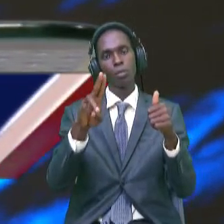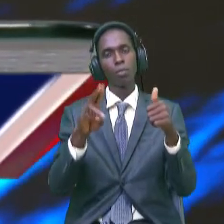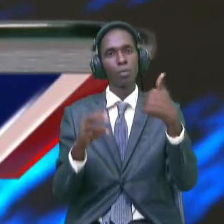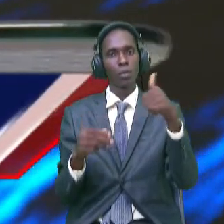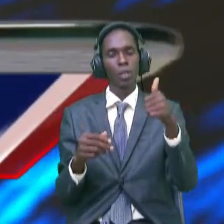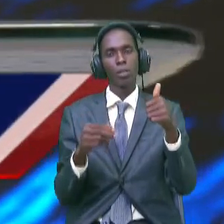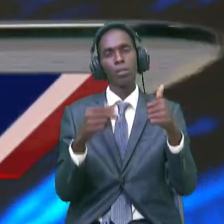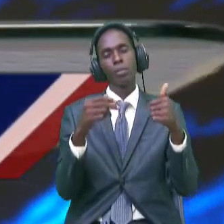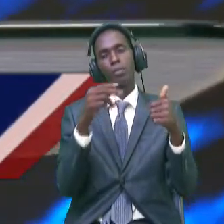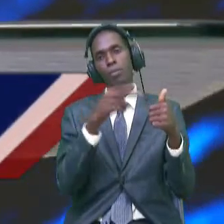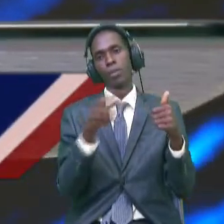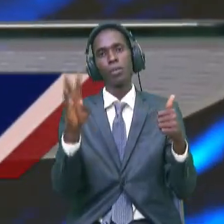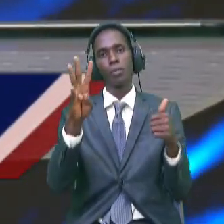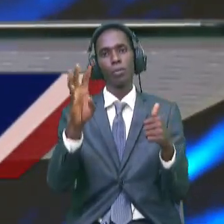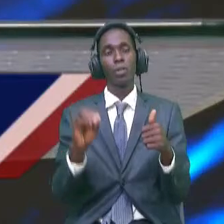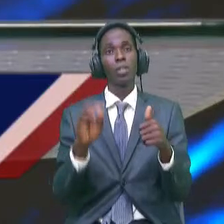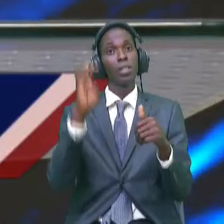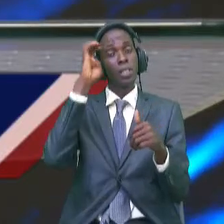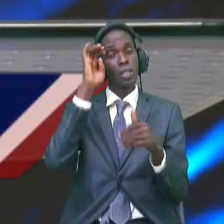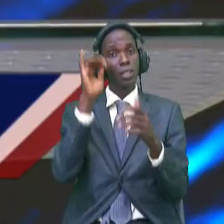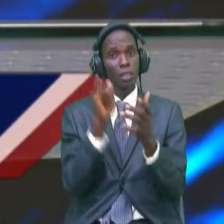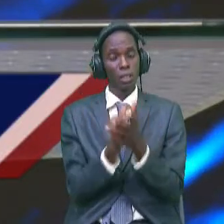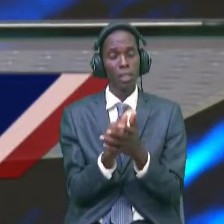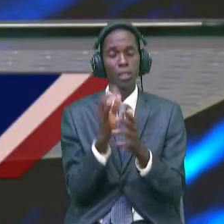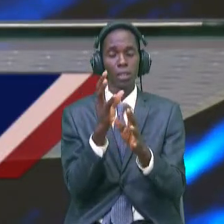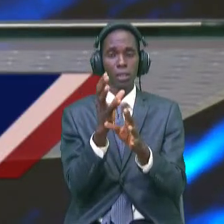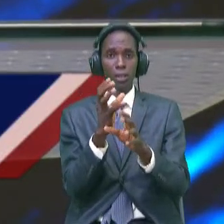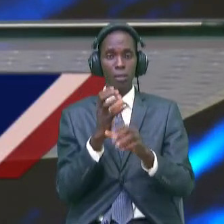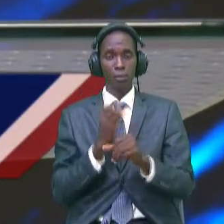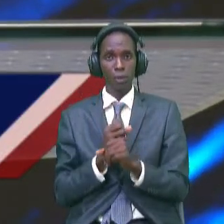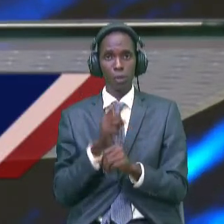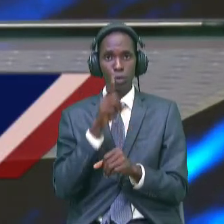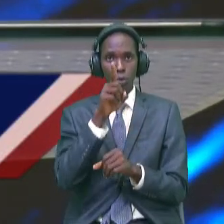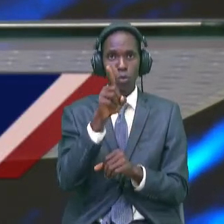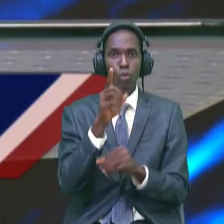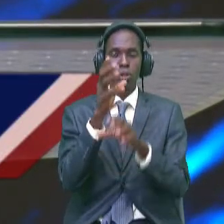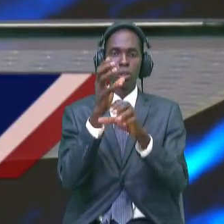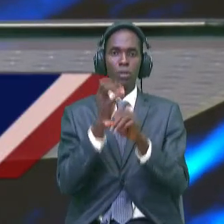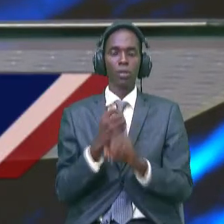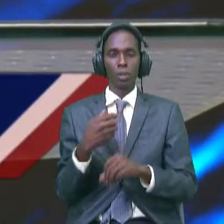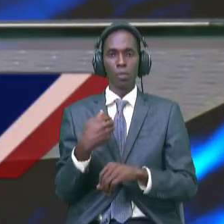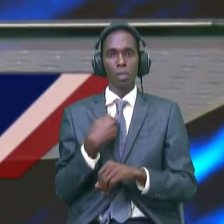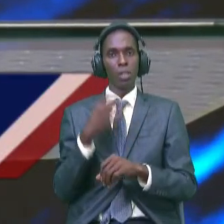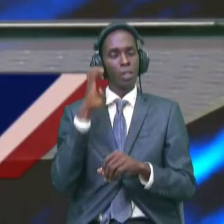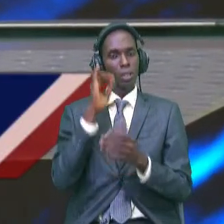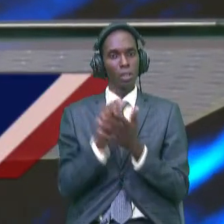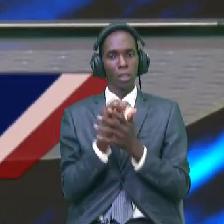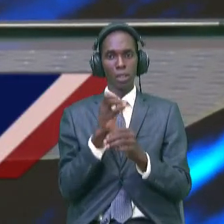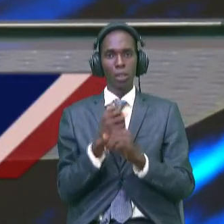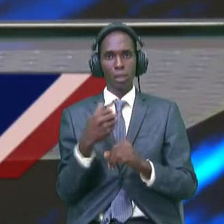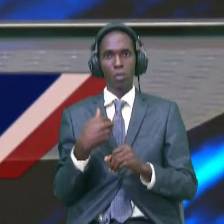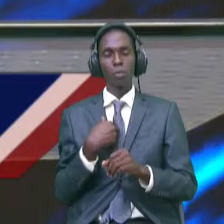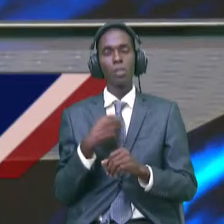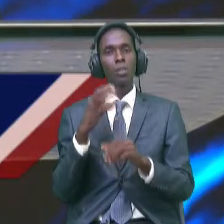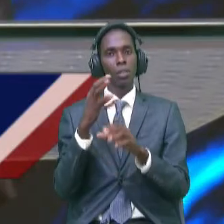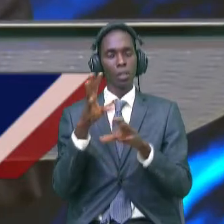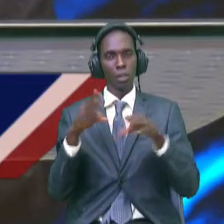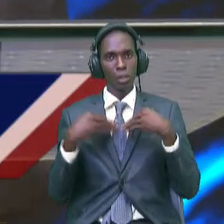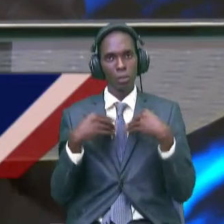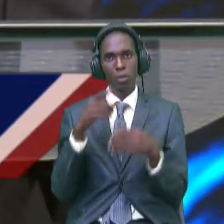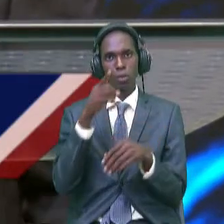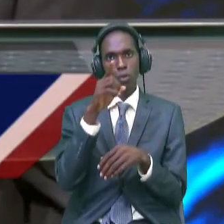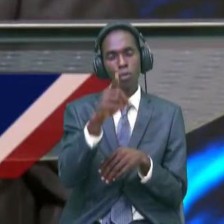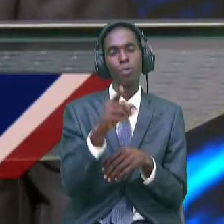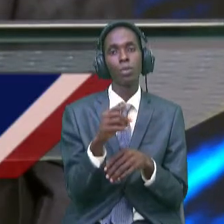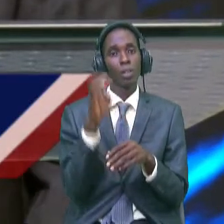that receiveth me, receiveth him that sent me. In verse 41, it says, he that receiveth